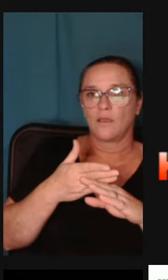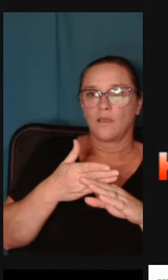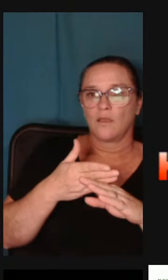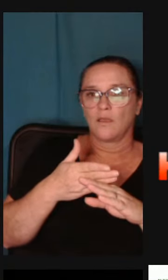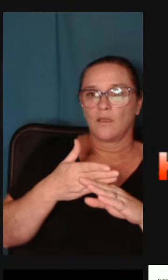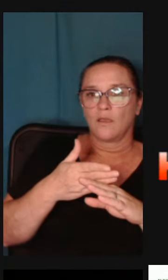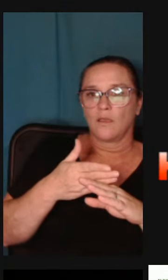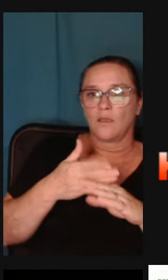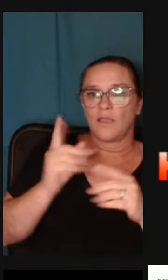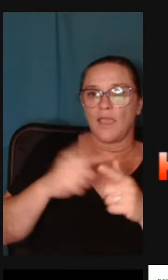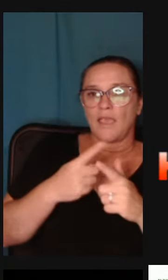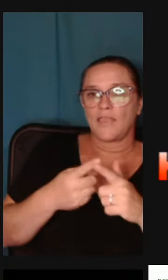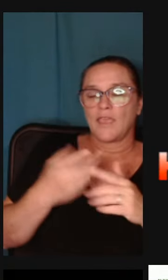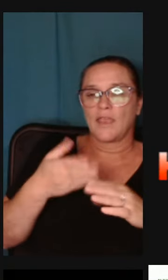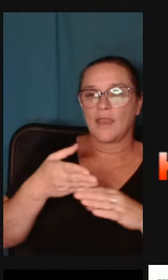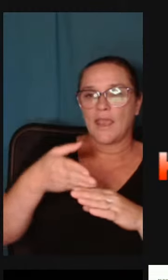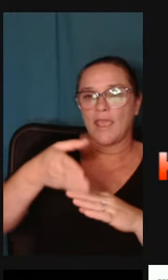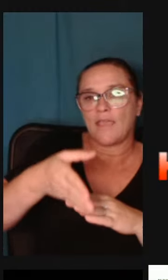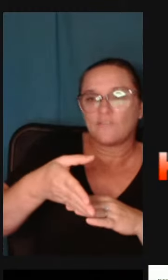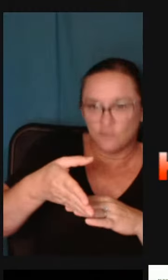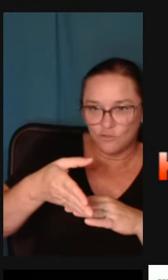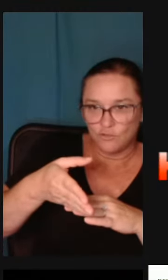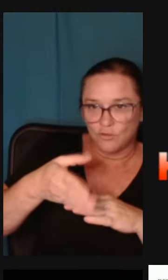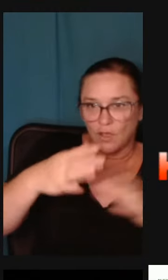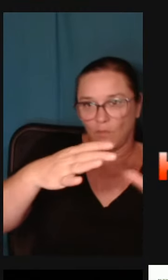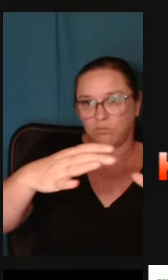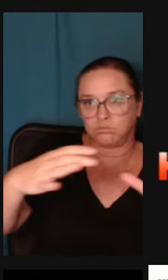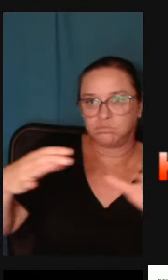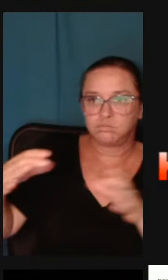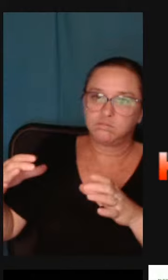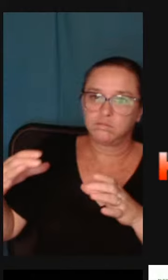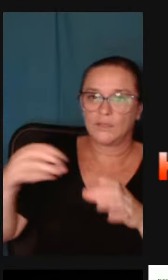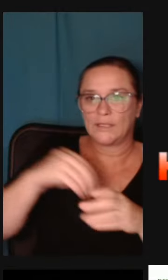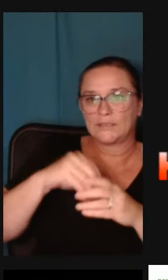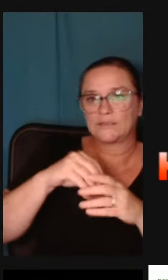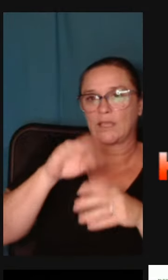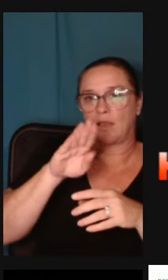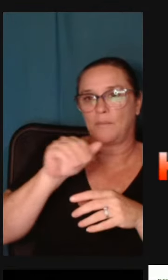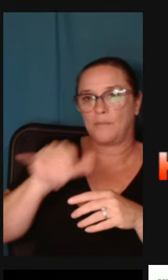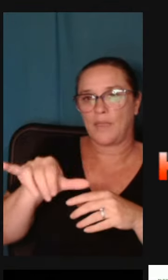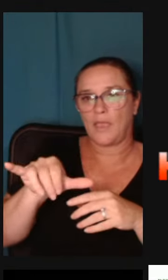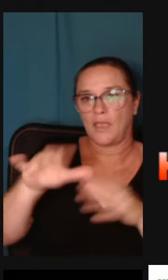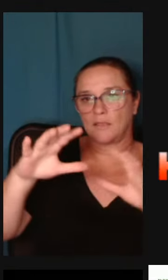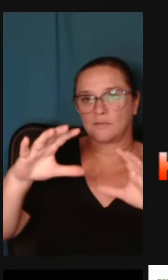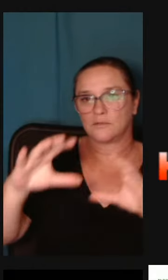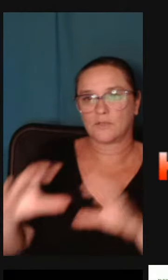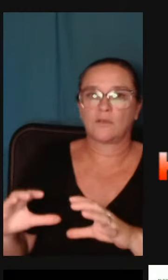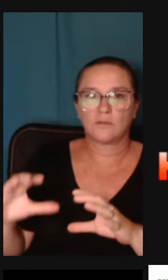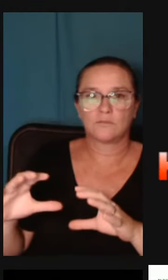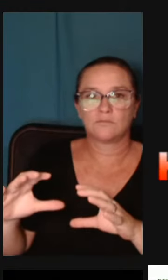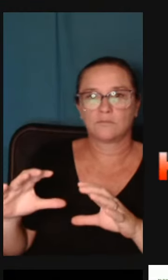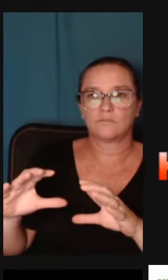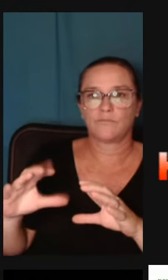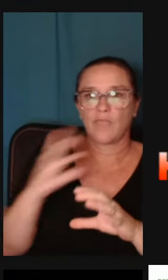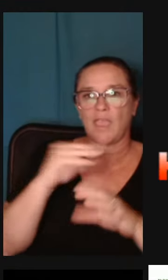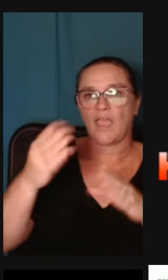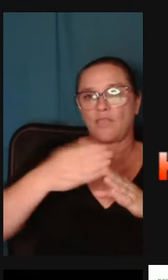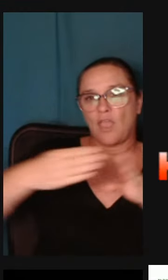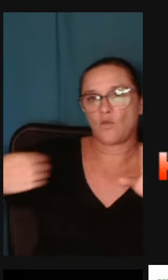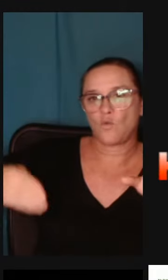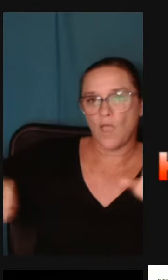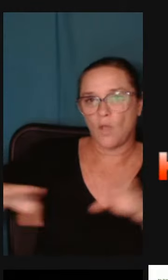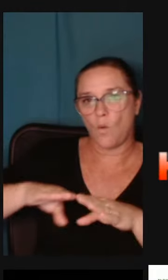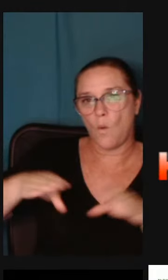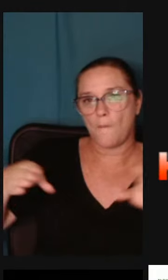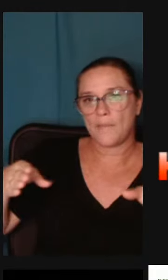Here's after. The coconut grove now in a bay, all sunk in. And this crack opened up, which